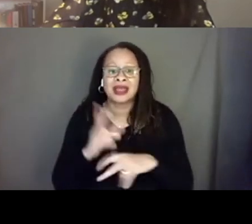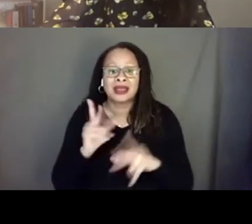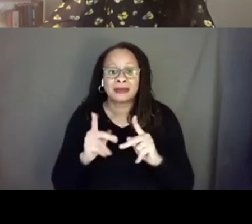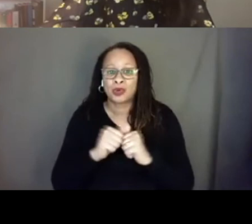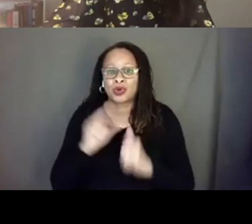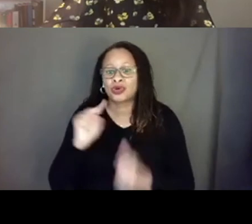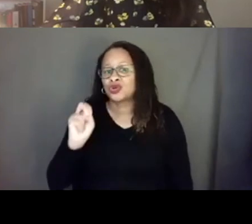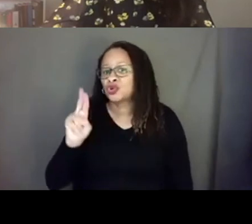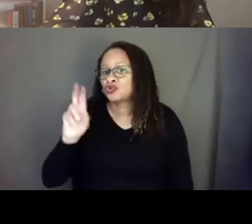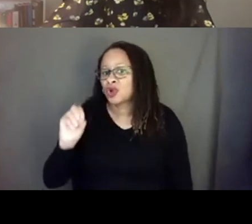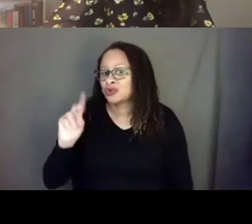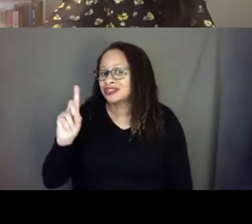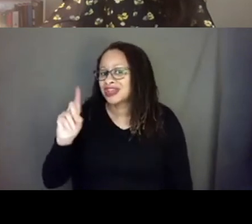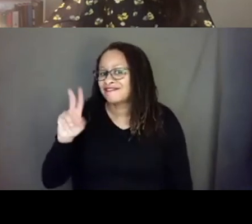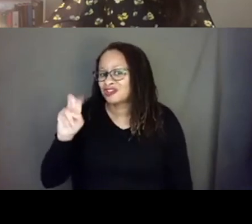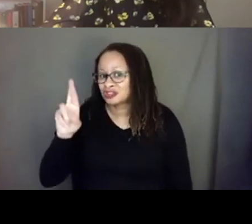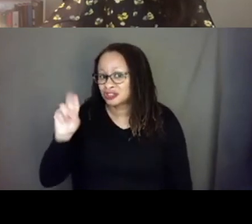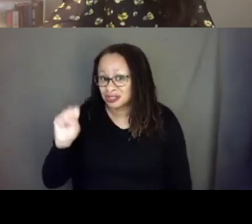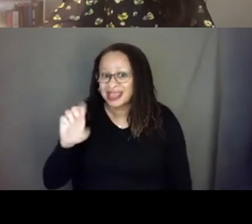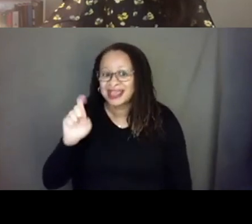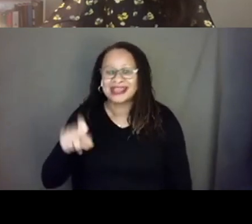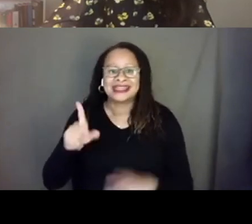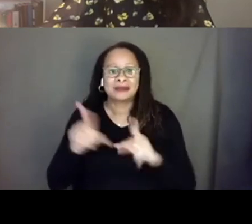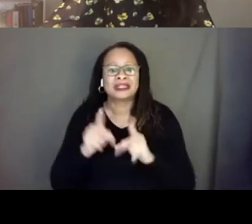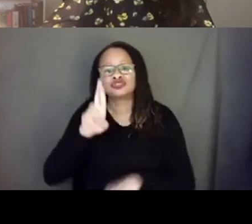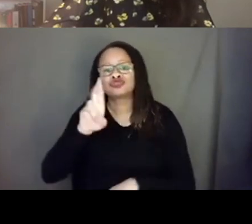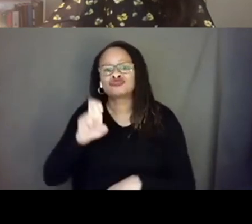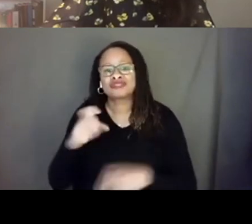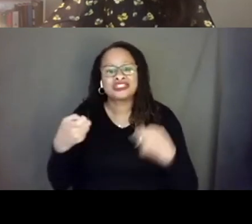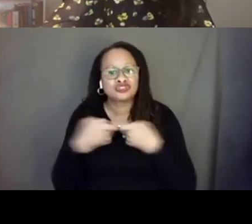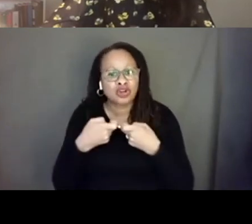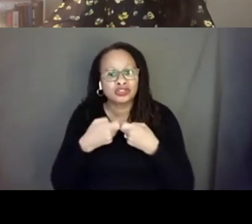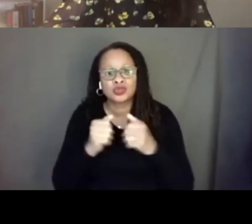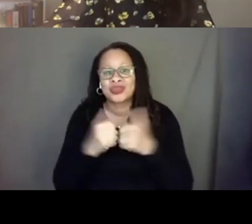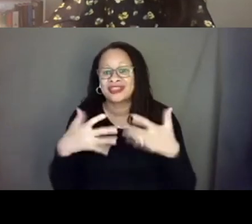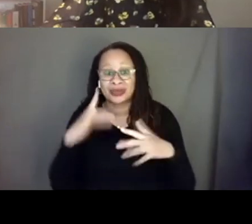neurodiverse and need a place to recharge without any sound or